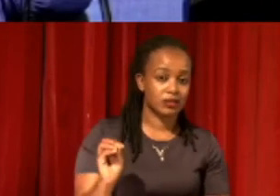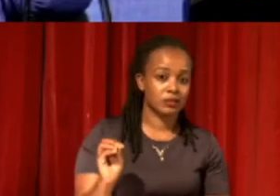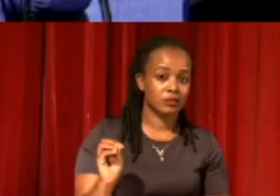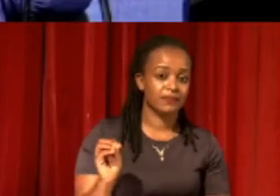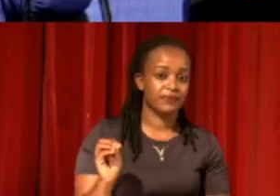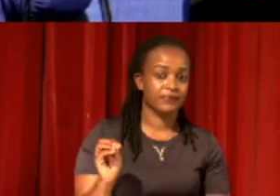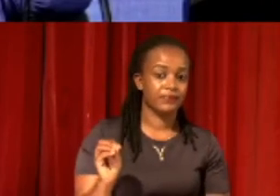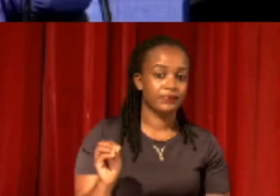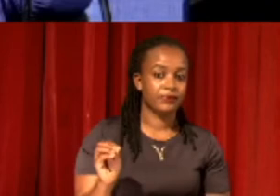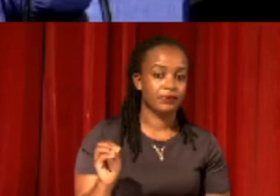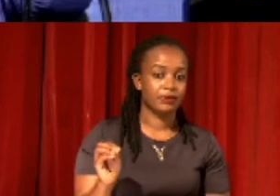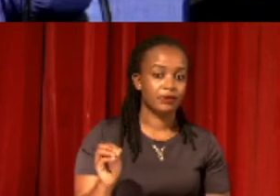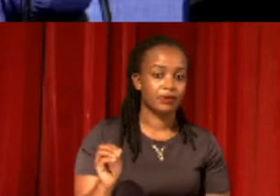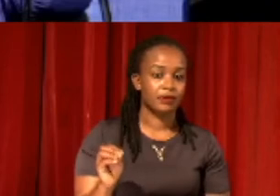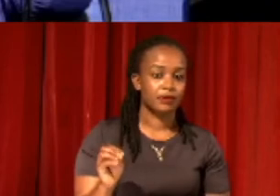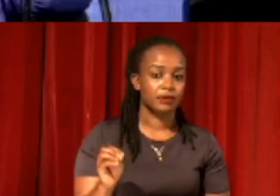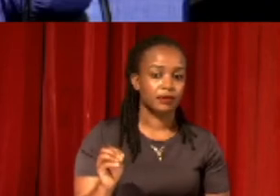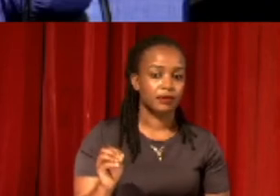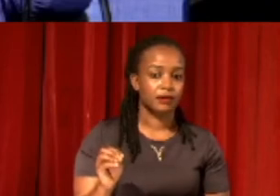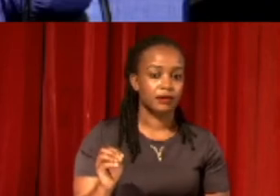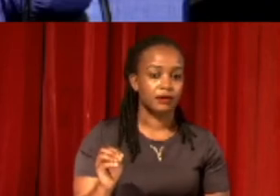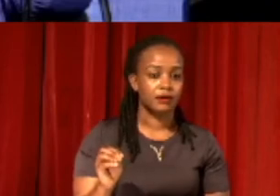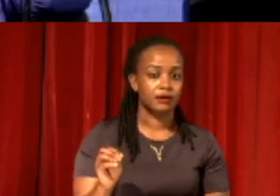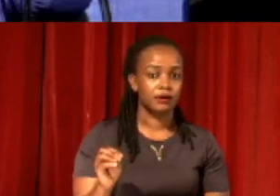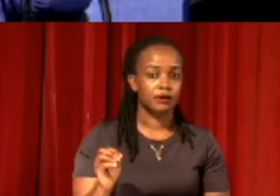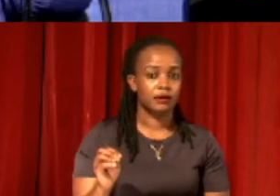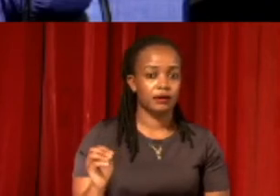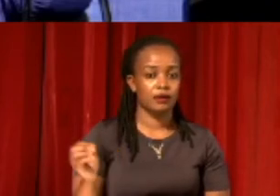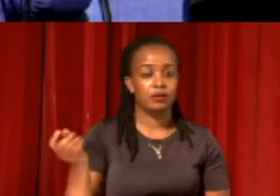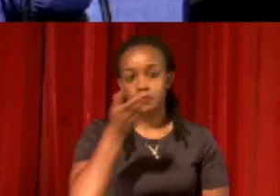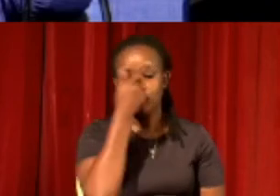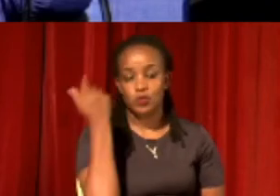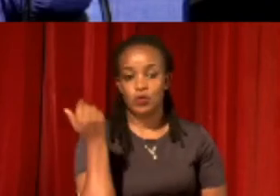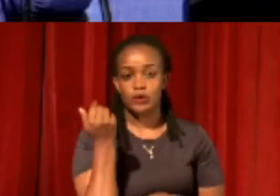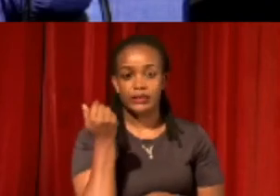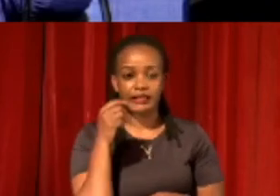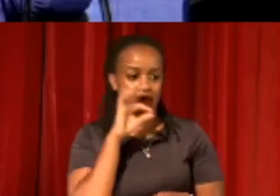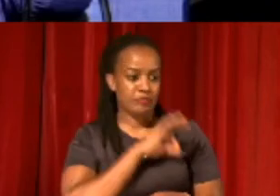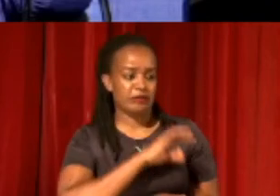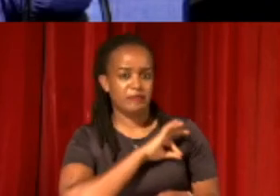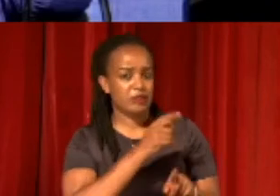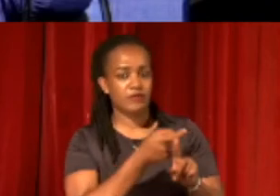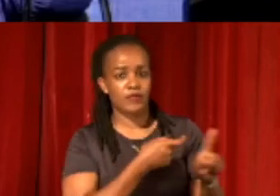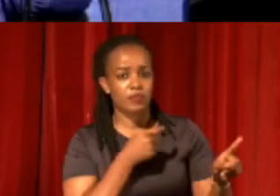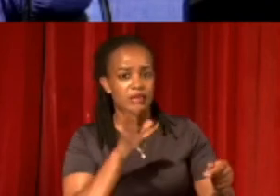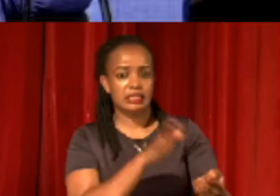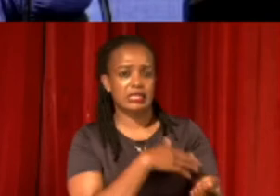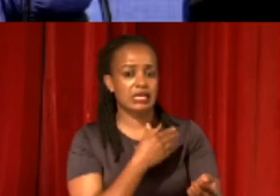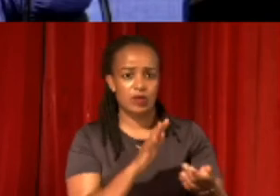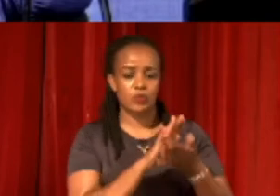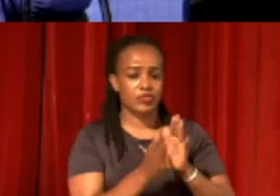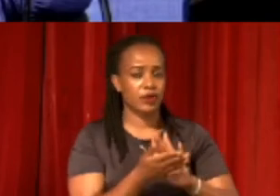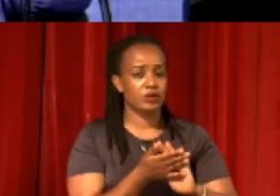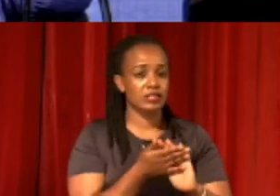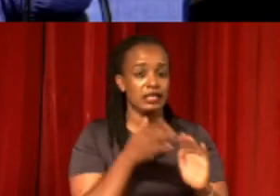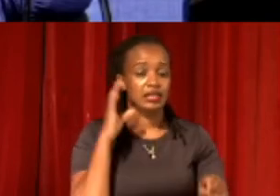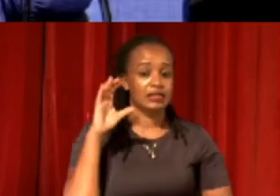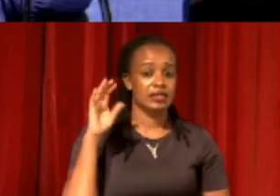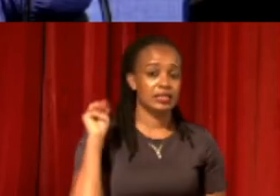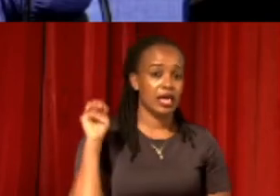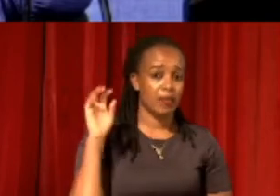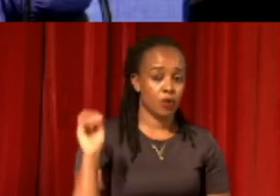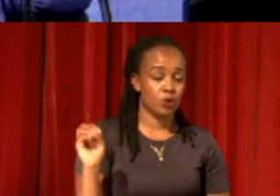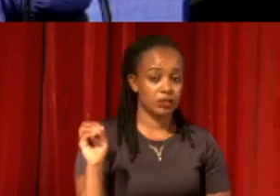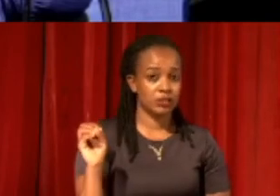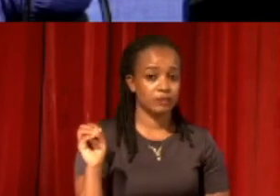CMO. Wow. Right? Okay. Because I'm a live musician, yes. and that's what I make my living from. Mm. You call me, you're a recording artist. Yes. I can come yes. do a session for